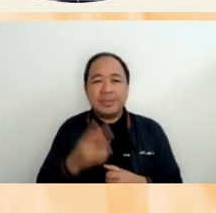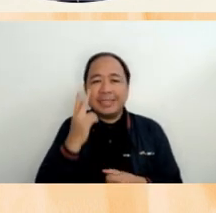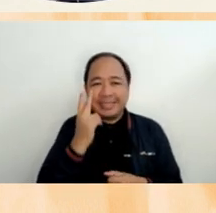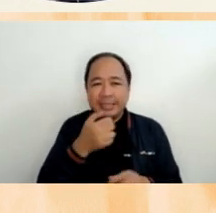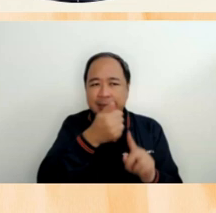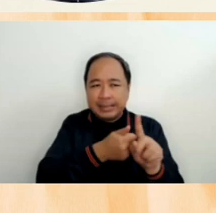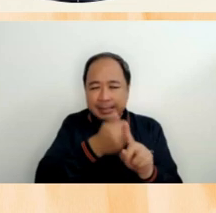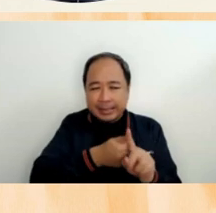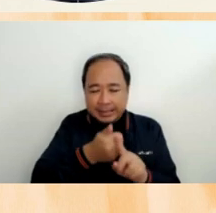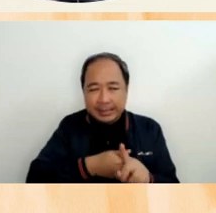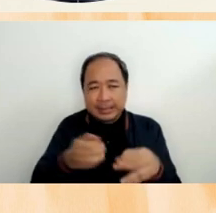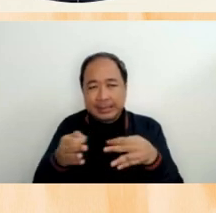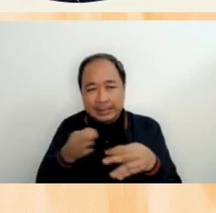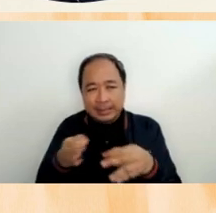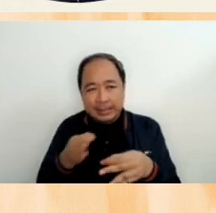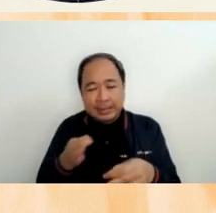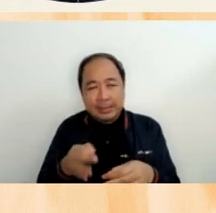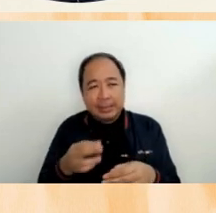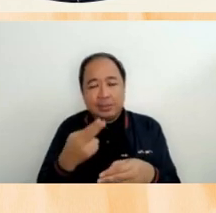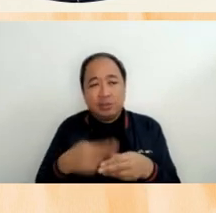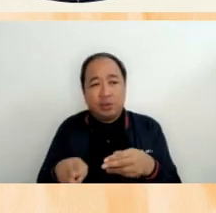of them and discuss briefly